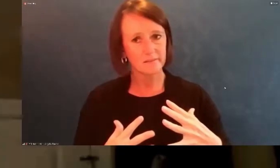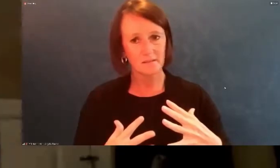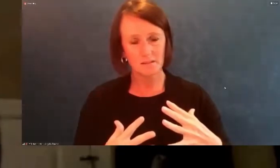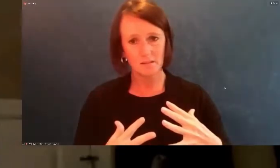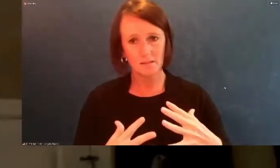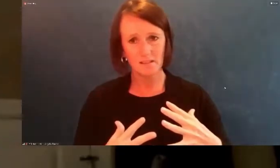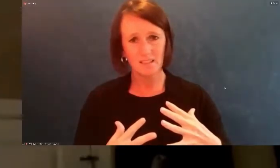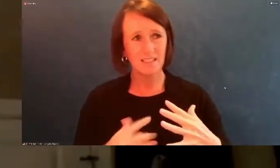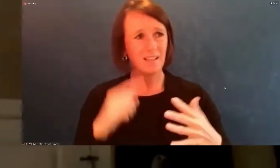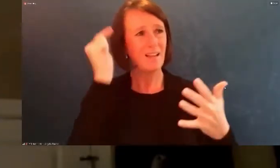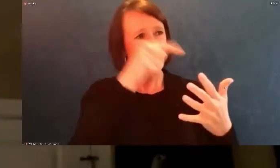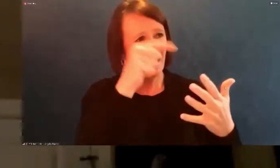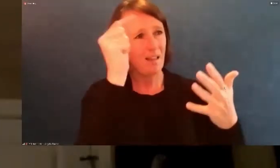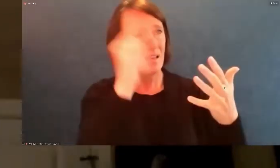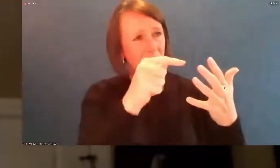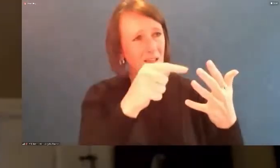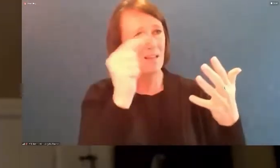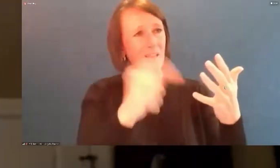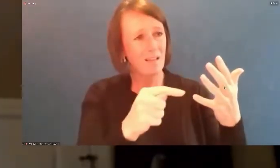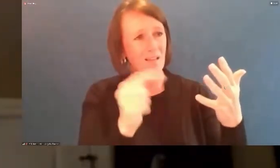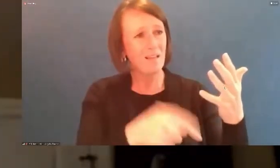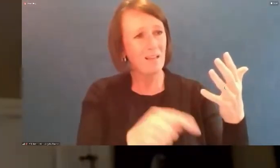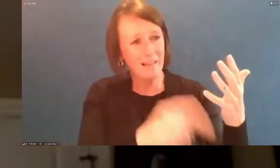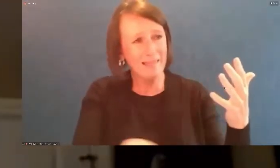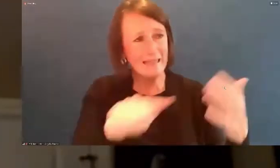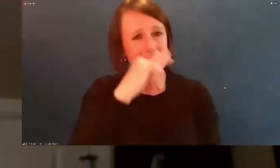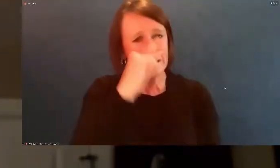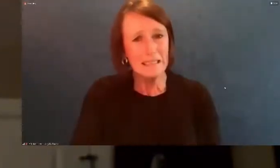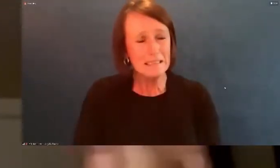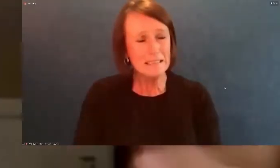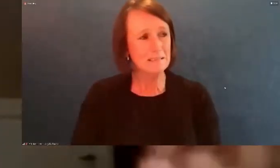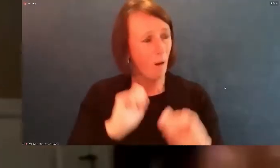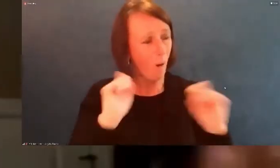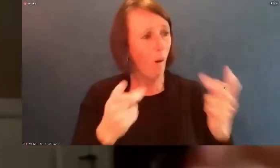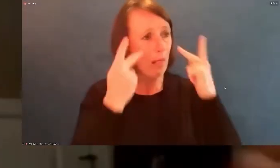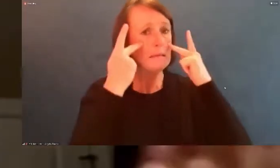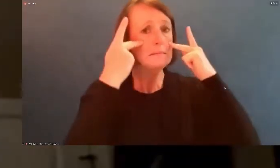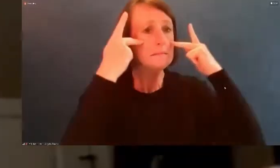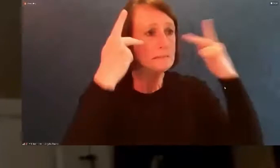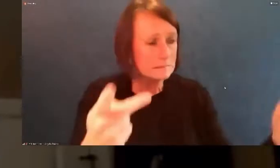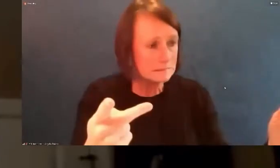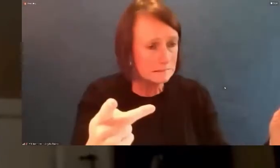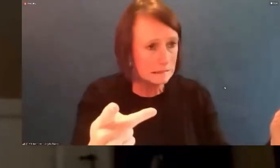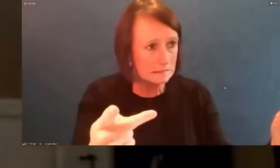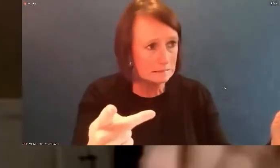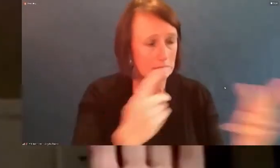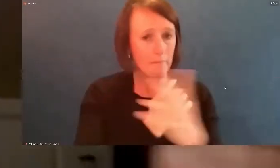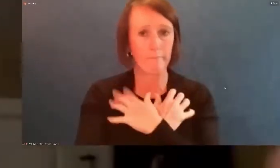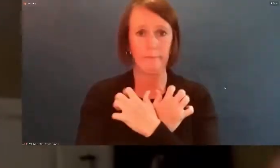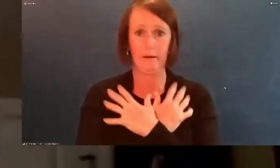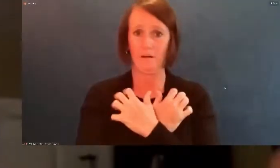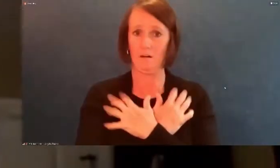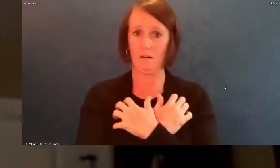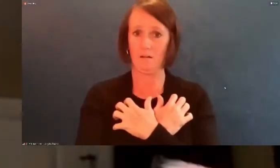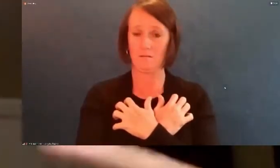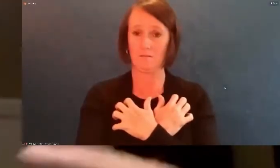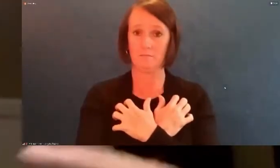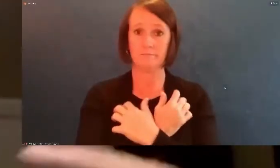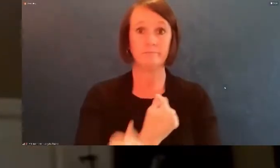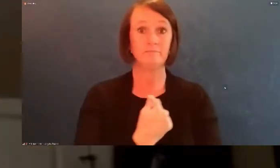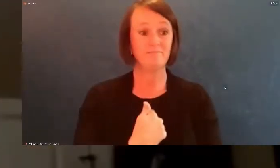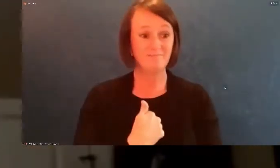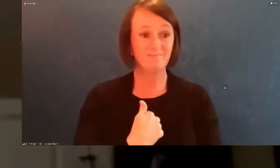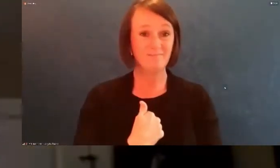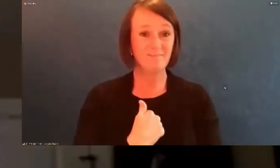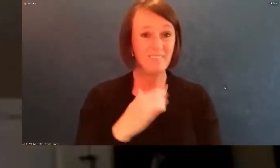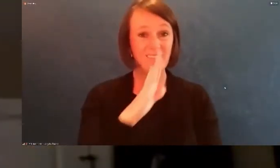Dougie Gillis, Ice Goose, Mav, and Scooter, and all those guys, they all got to see this cinnamon bear